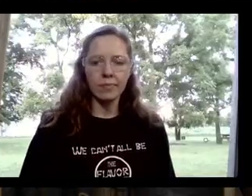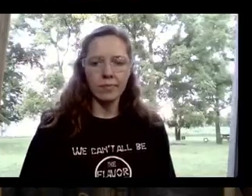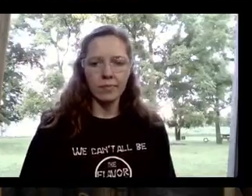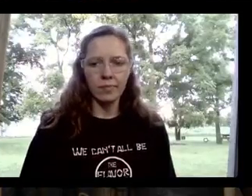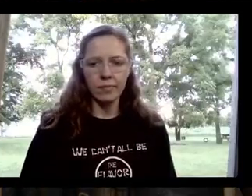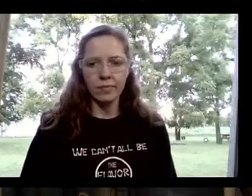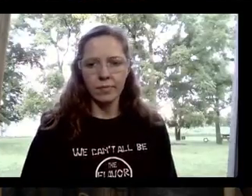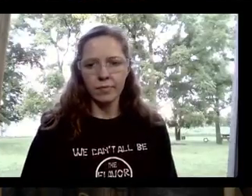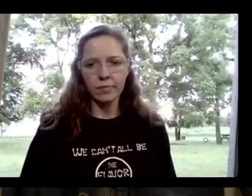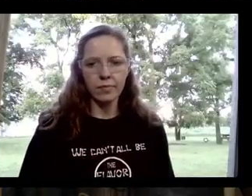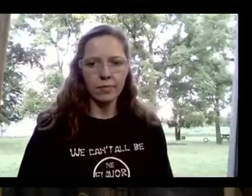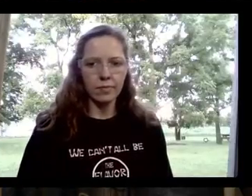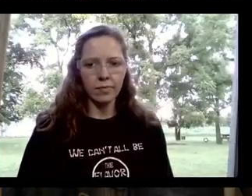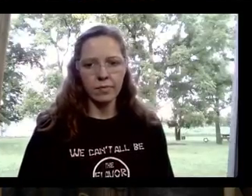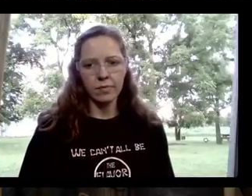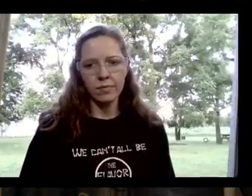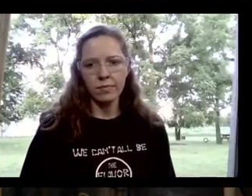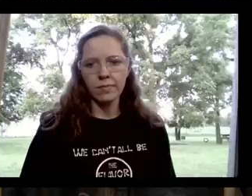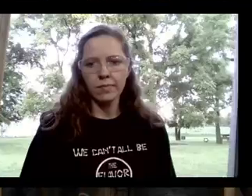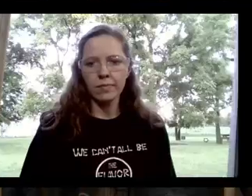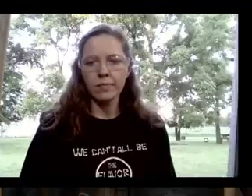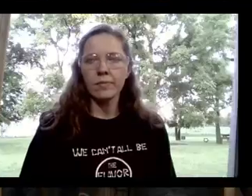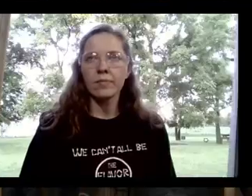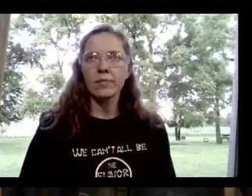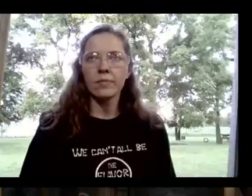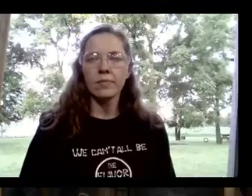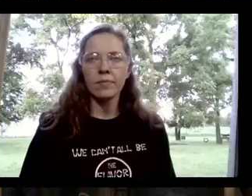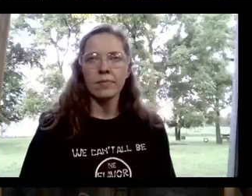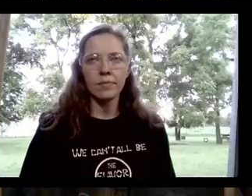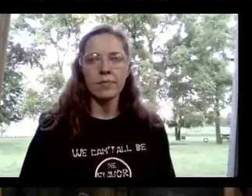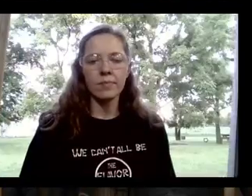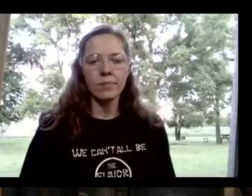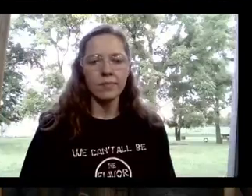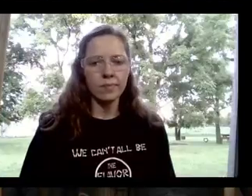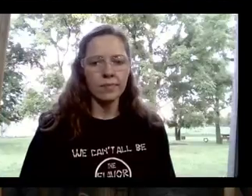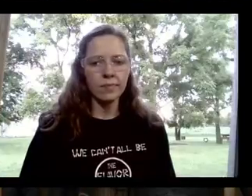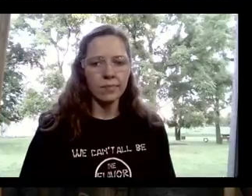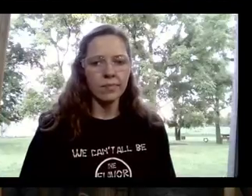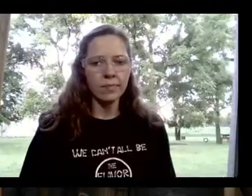If you don't have wrought iron, you can do this in mild steel just as well.